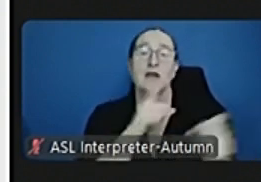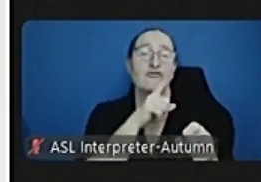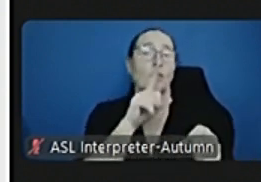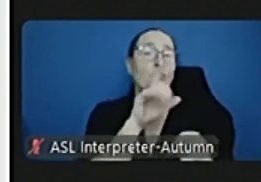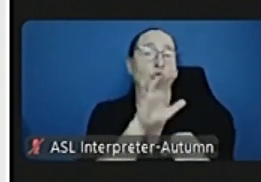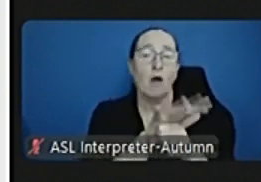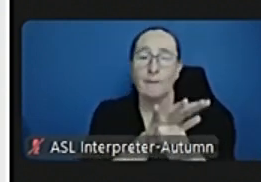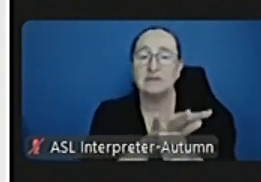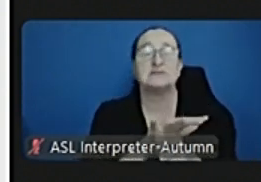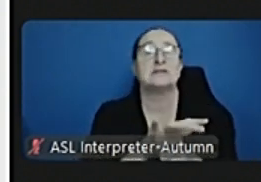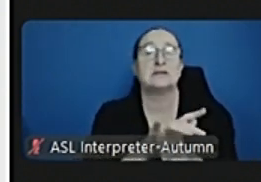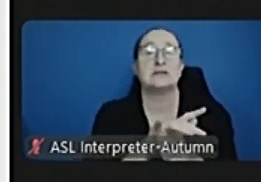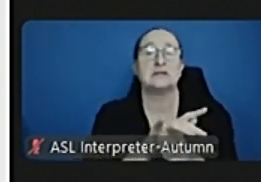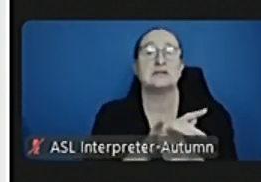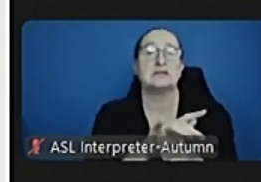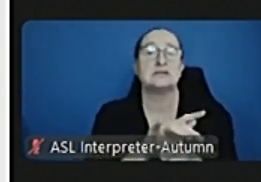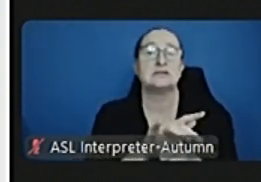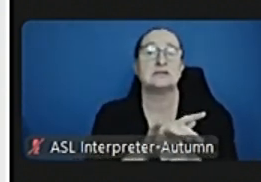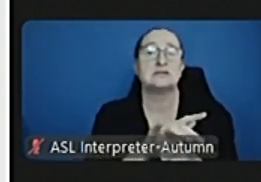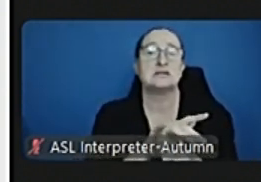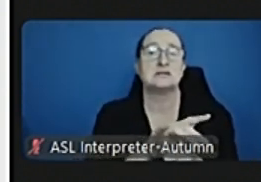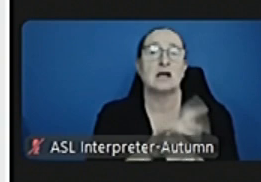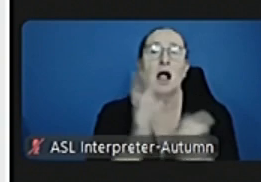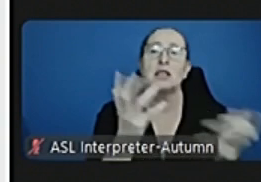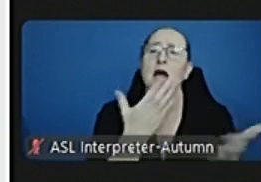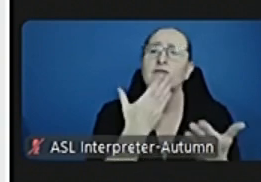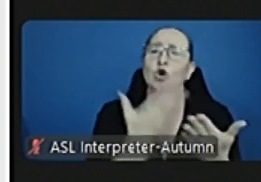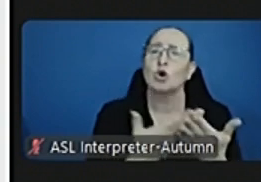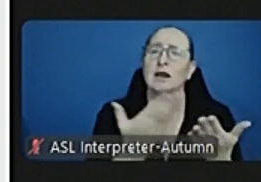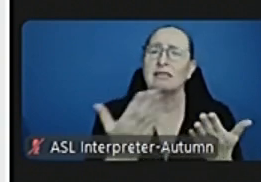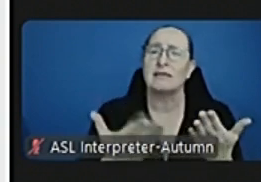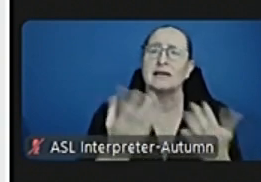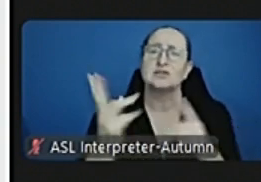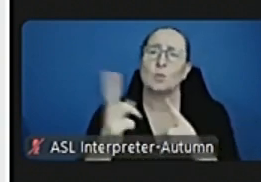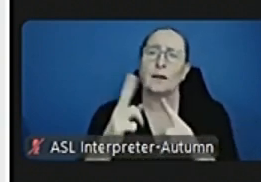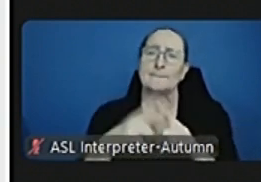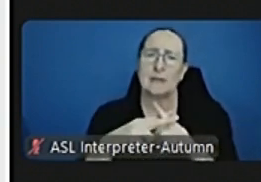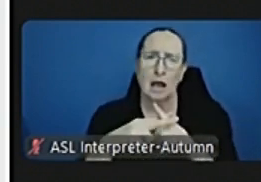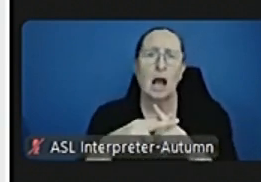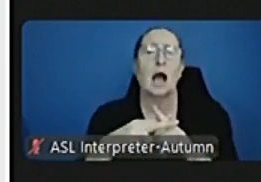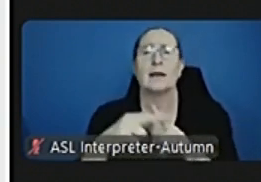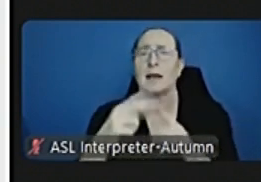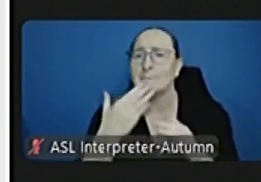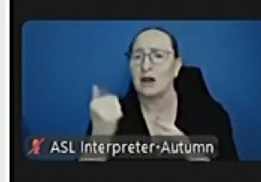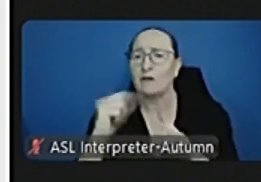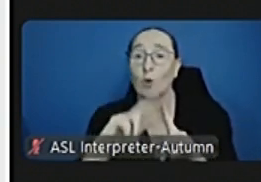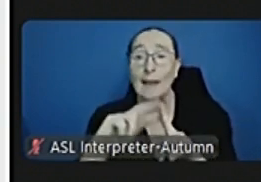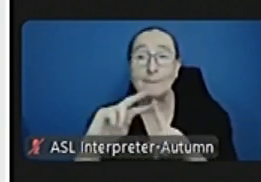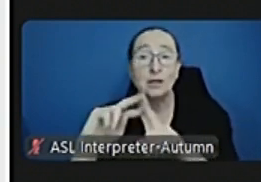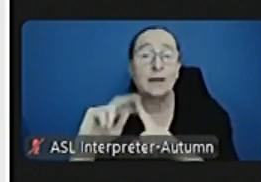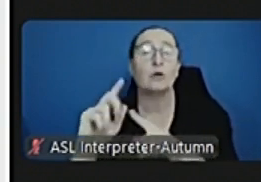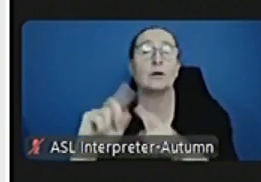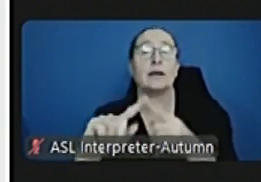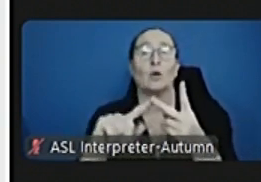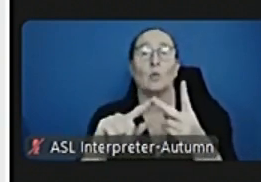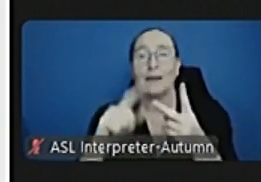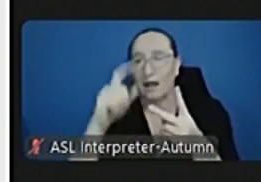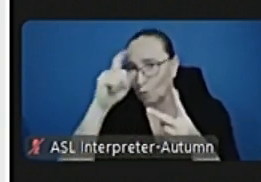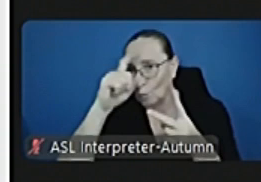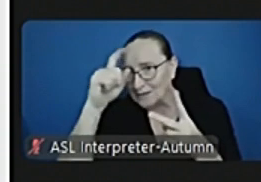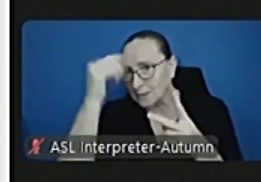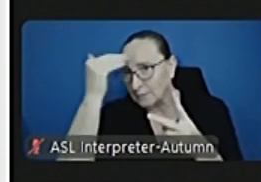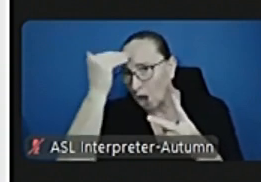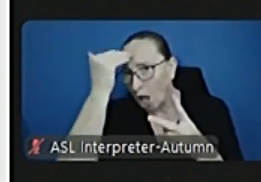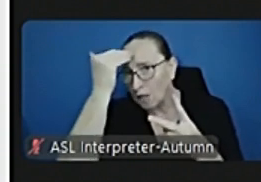of, there's a lot of good things. We acquire a better vocabulary. We have wisdom and knowledge that